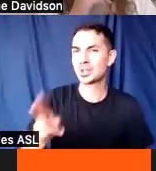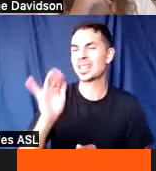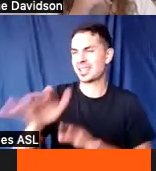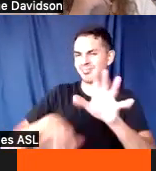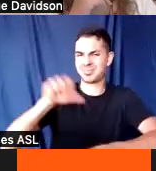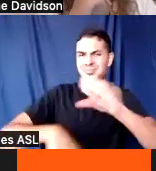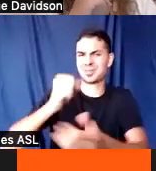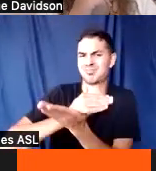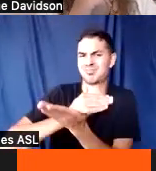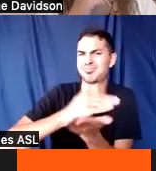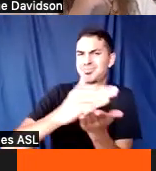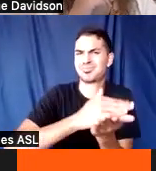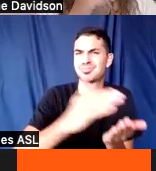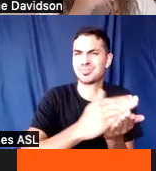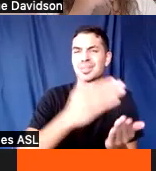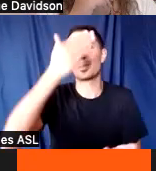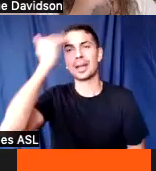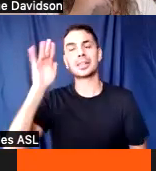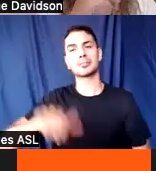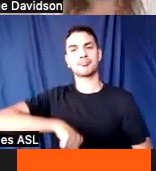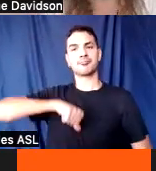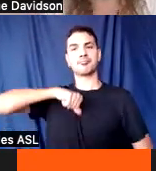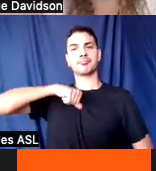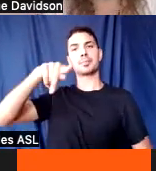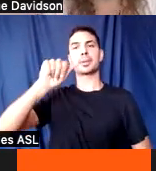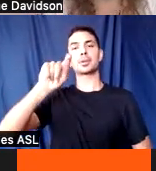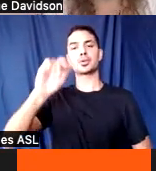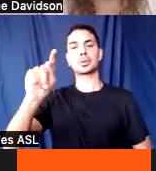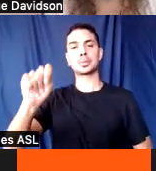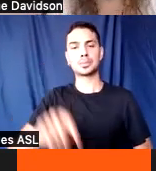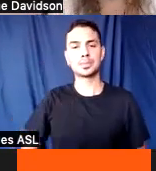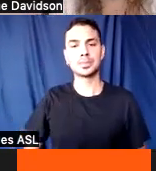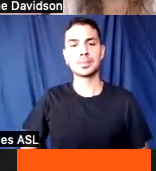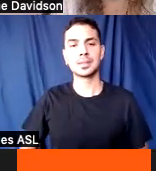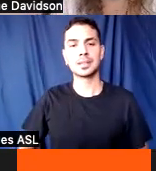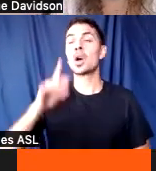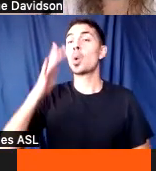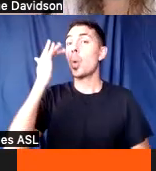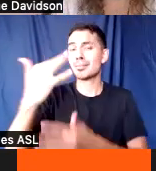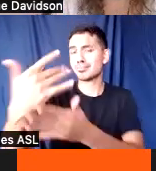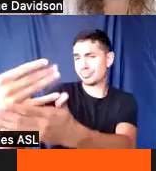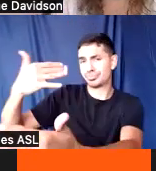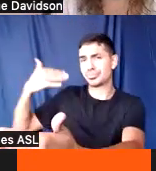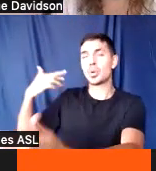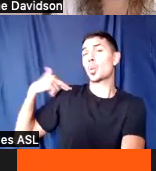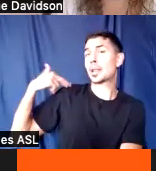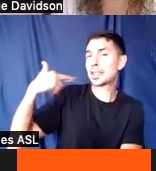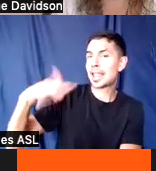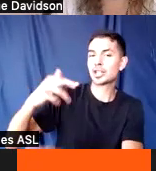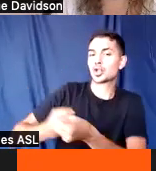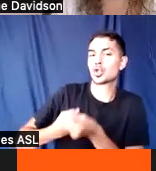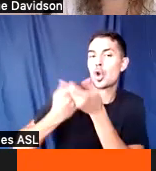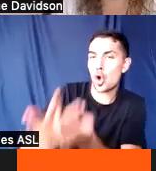same theology formed an international legal structure that continues to dispossess indigenous peoples of their land. What does it mean to